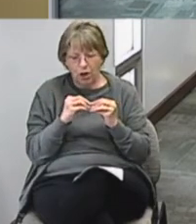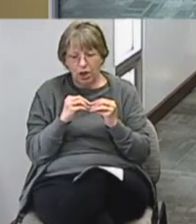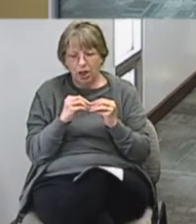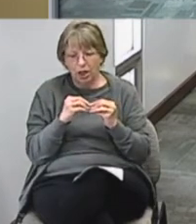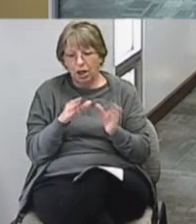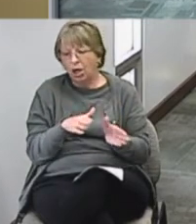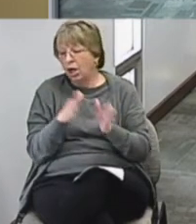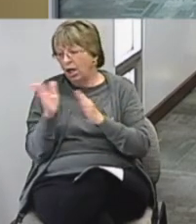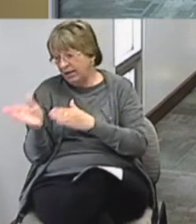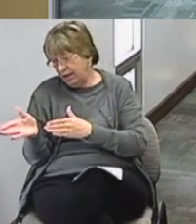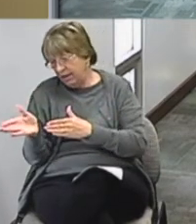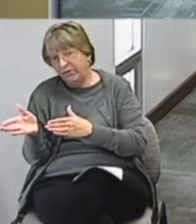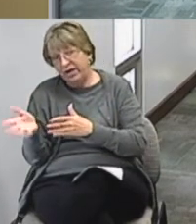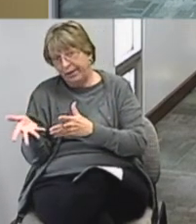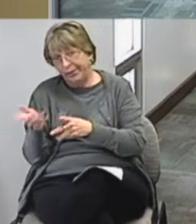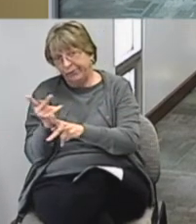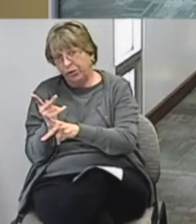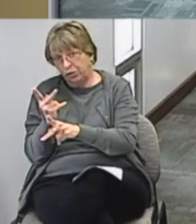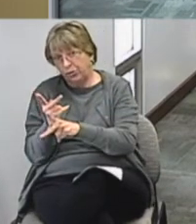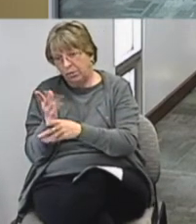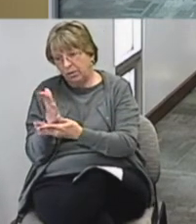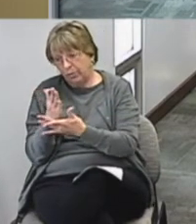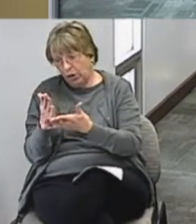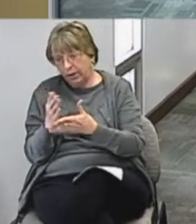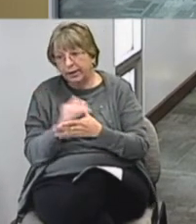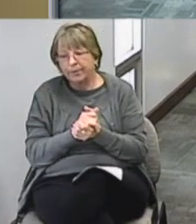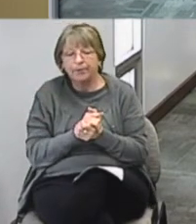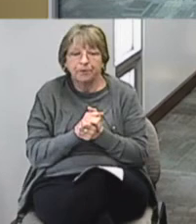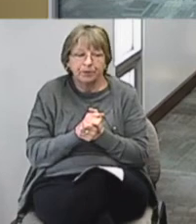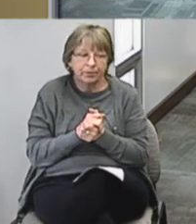on the other side. Yeah.